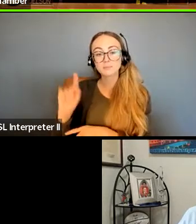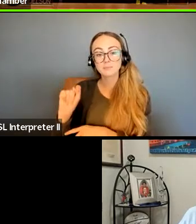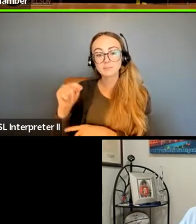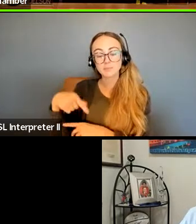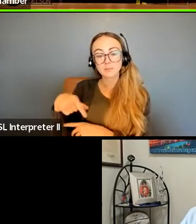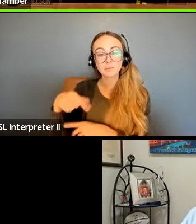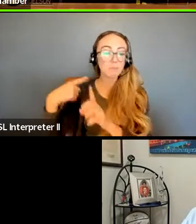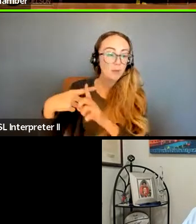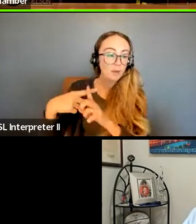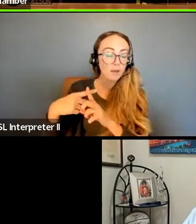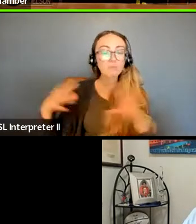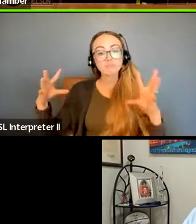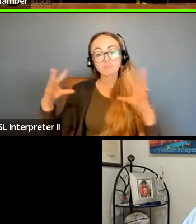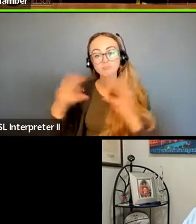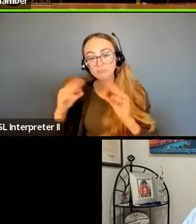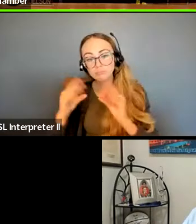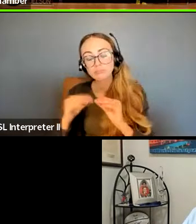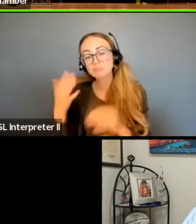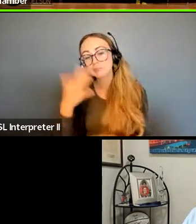September of